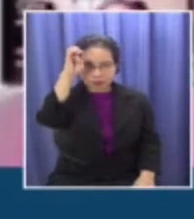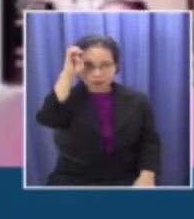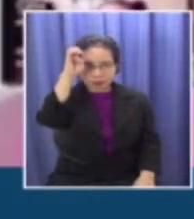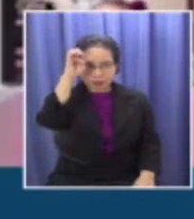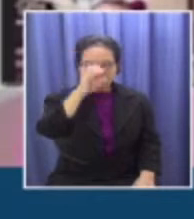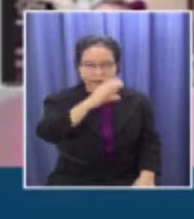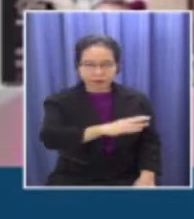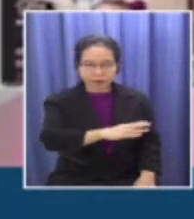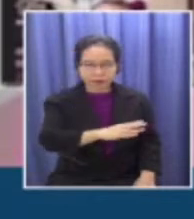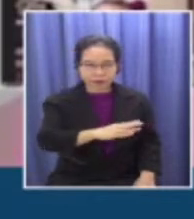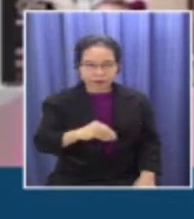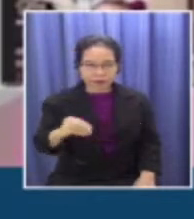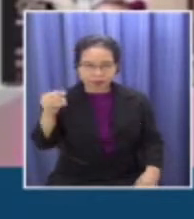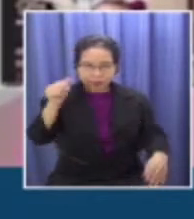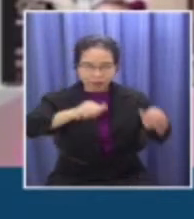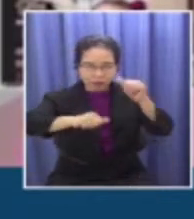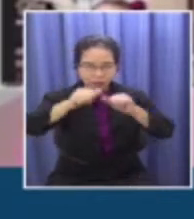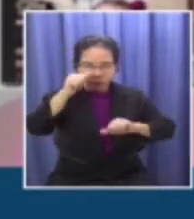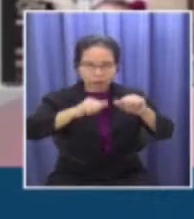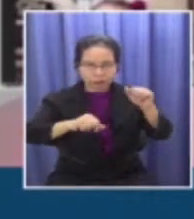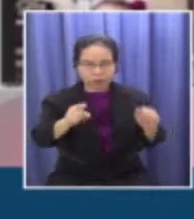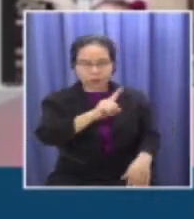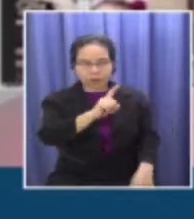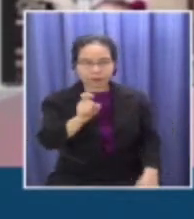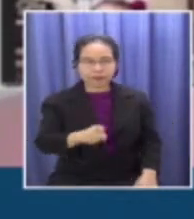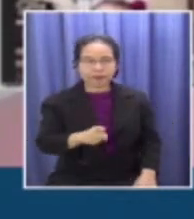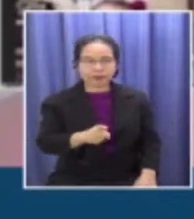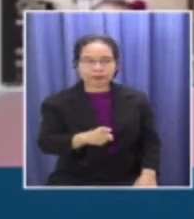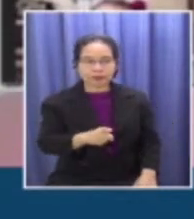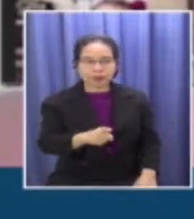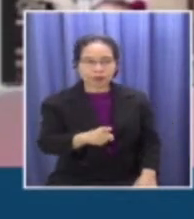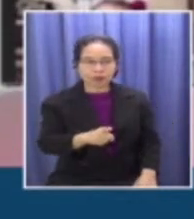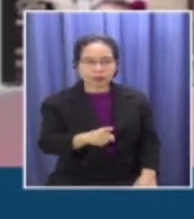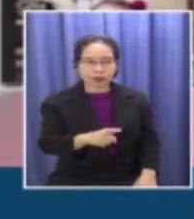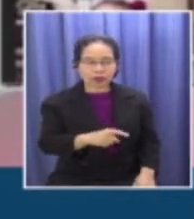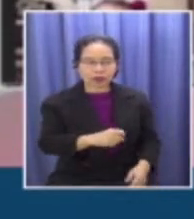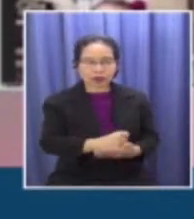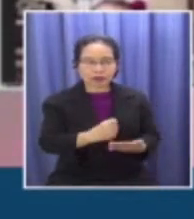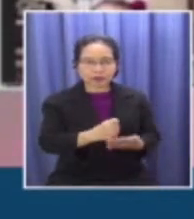Steve Pardico, if we analyze this question,